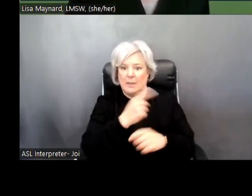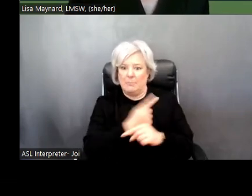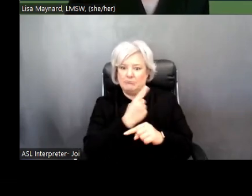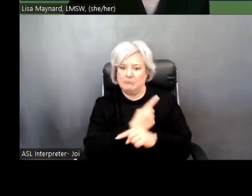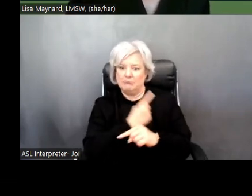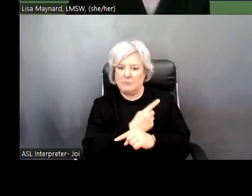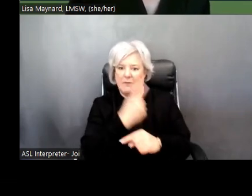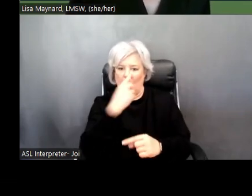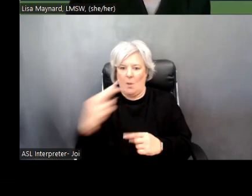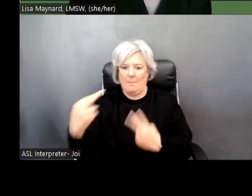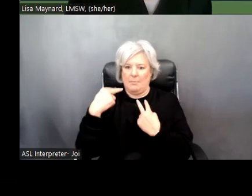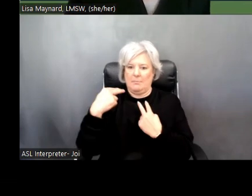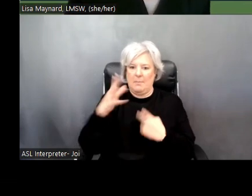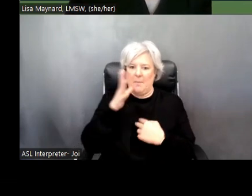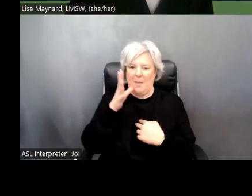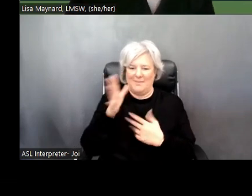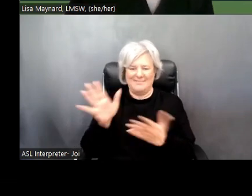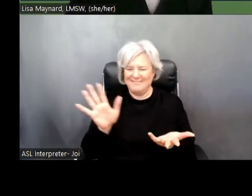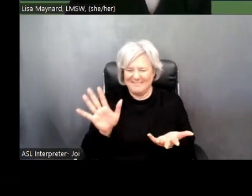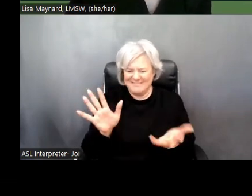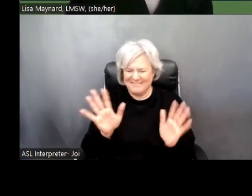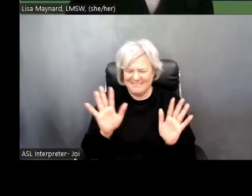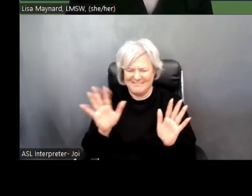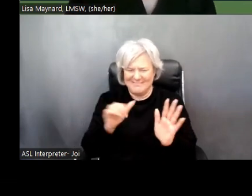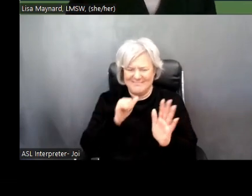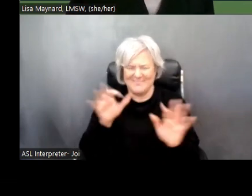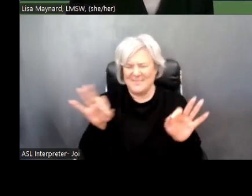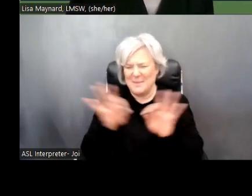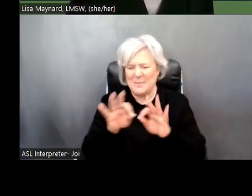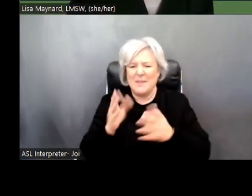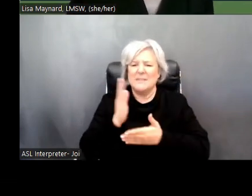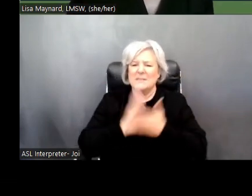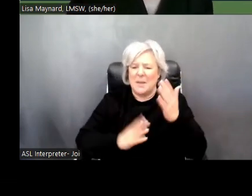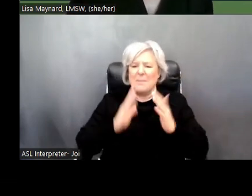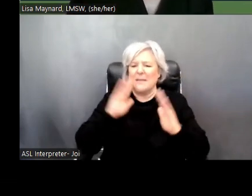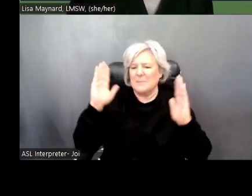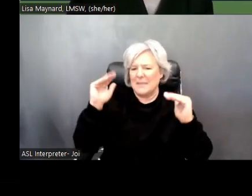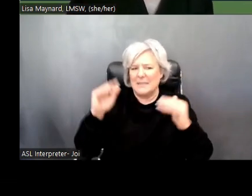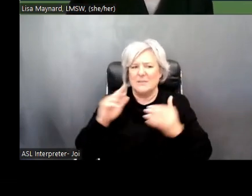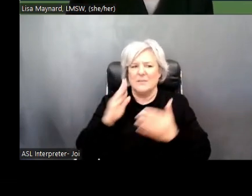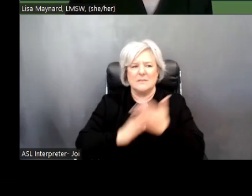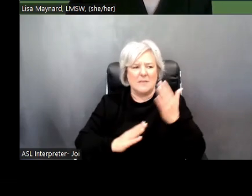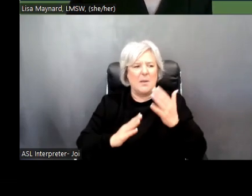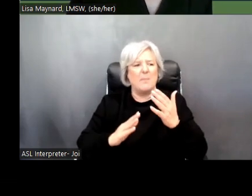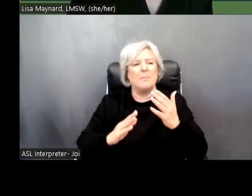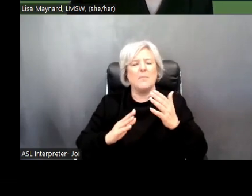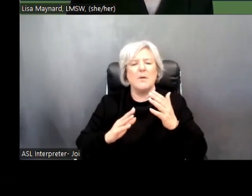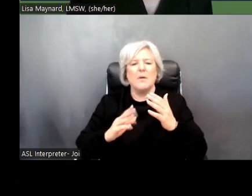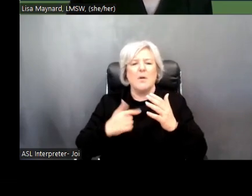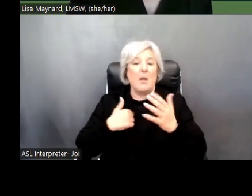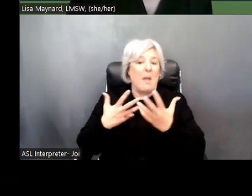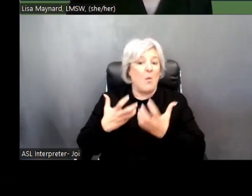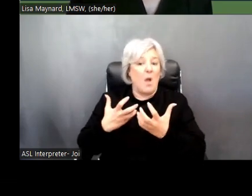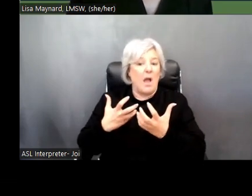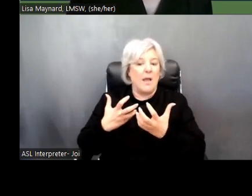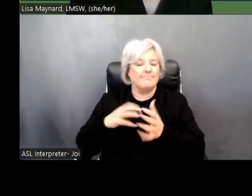to. All right. It's putting some problems or unmet expectations on the back burner and just focusing